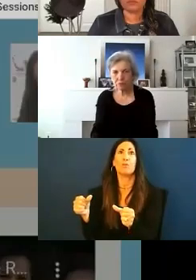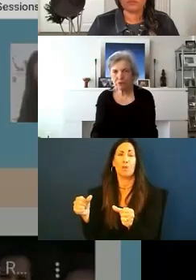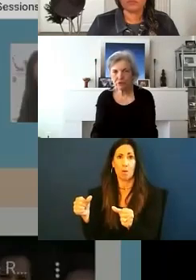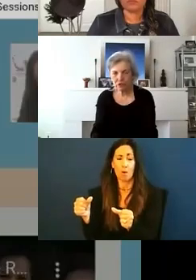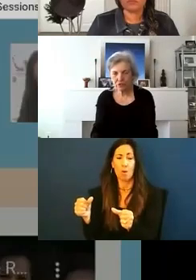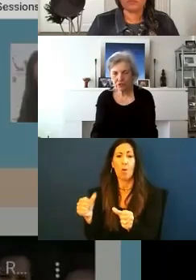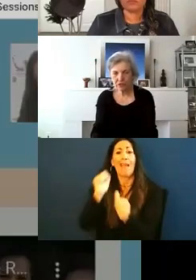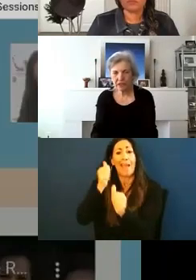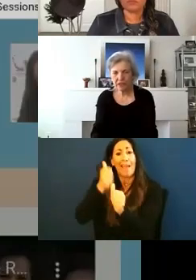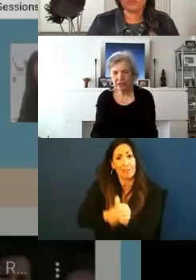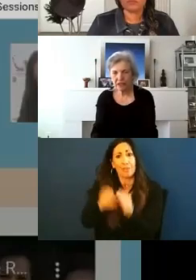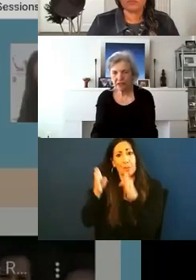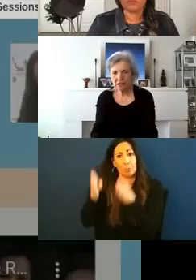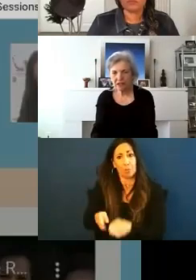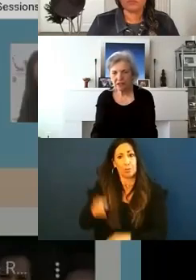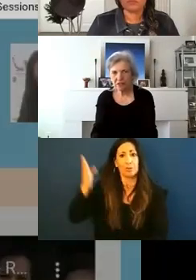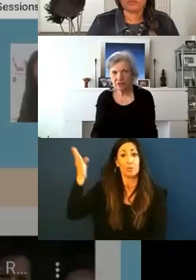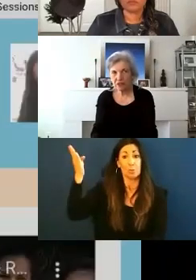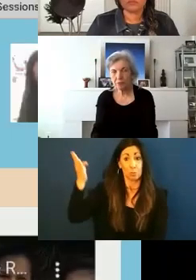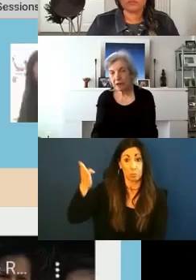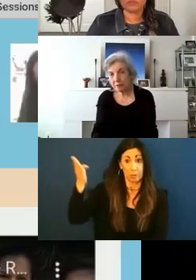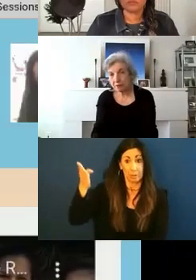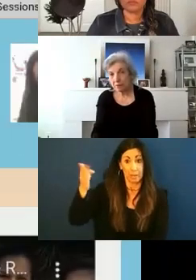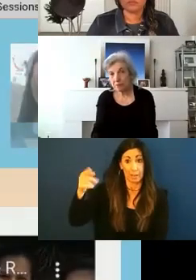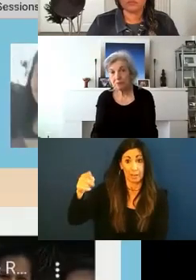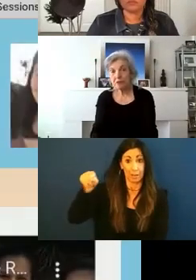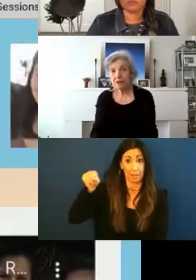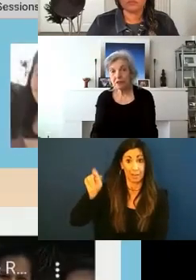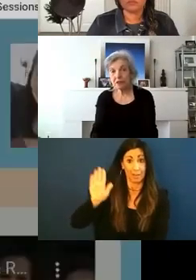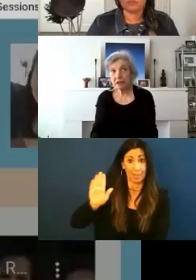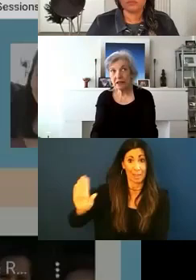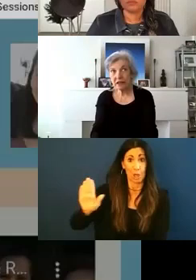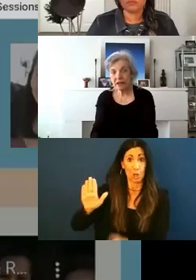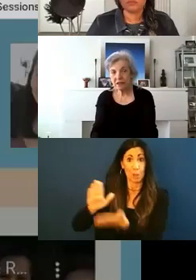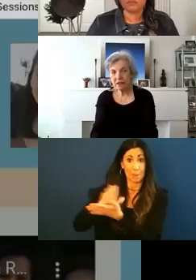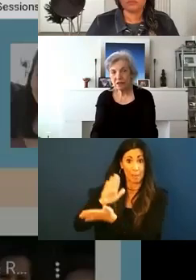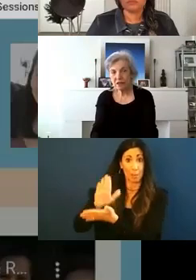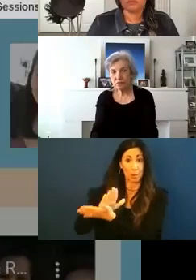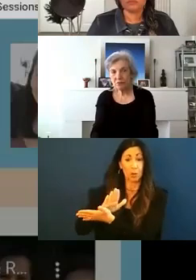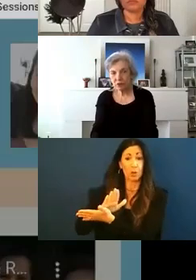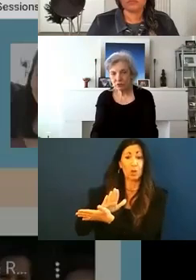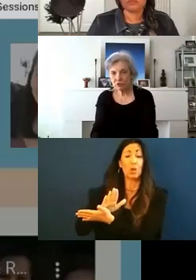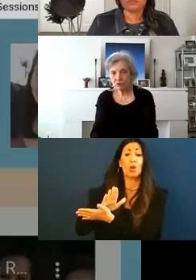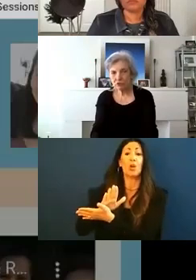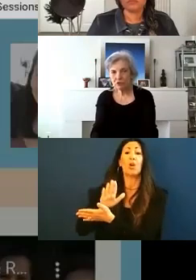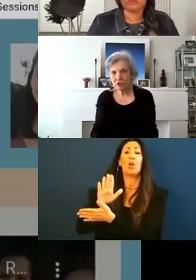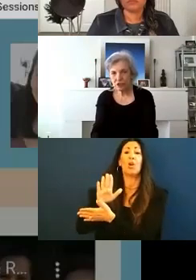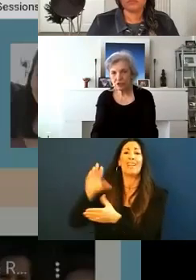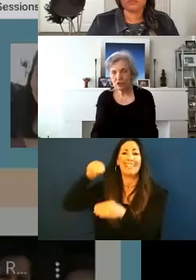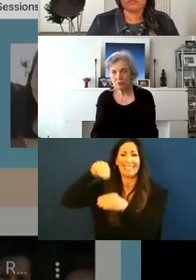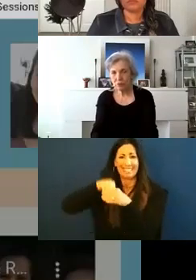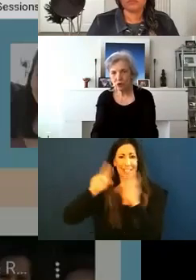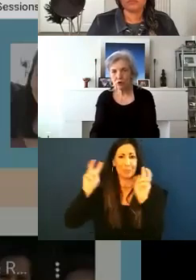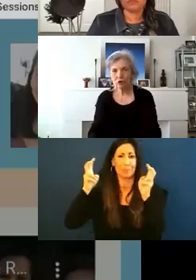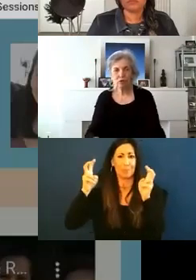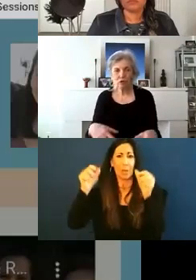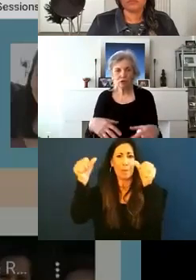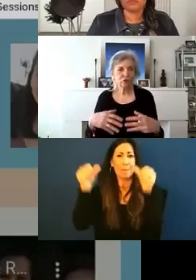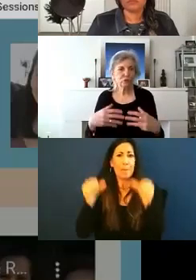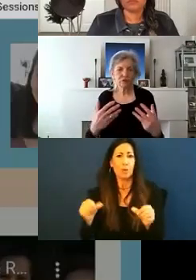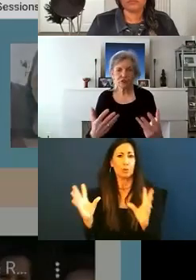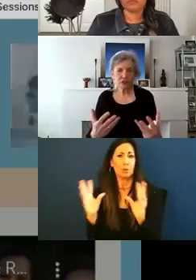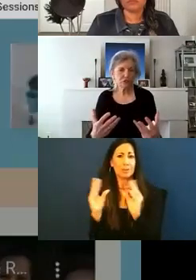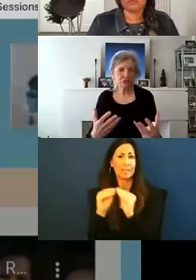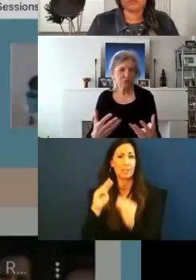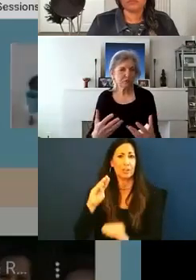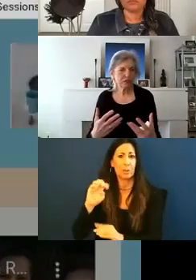person presenting their paper in a poster session mode you